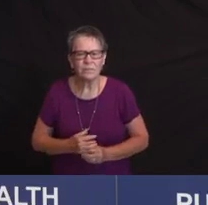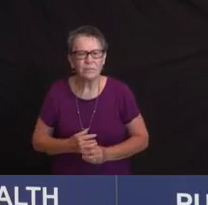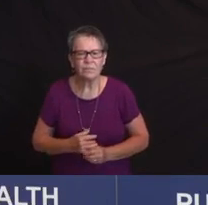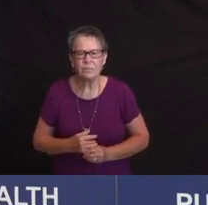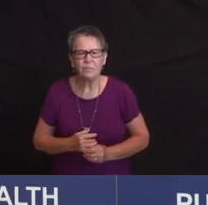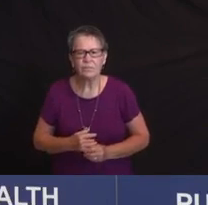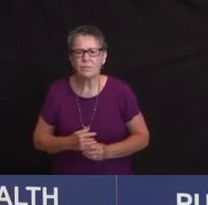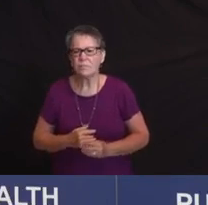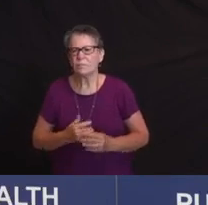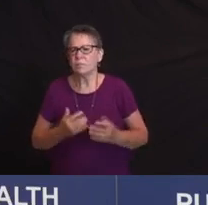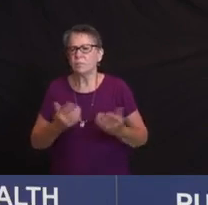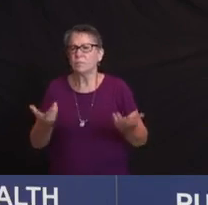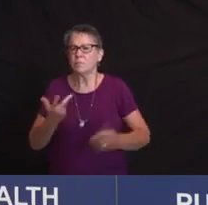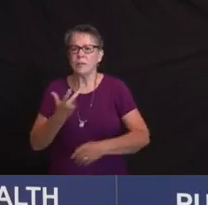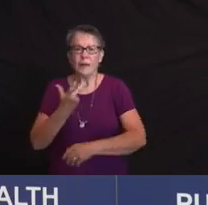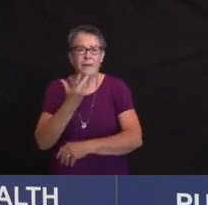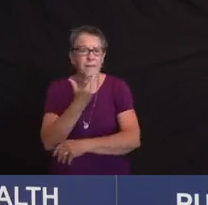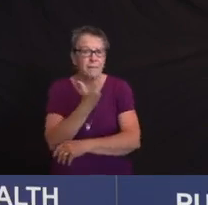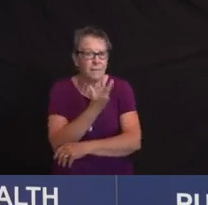very effective against deaths.